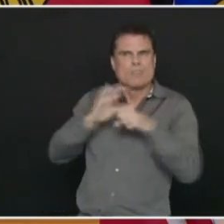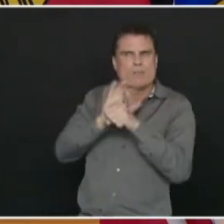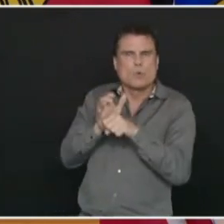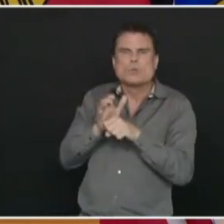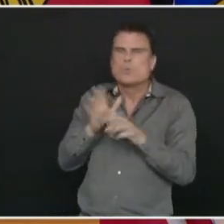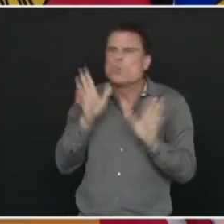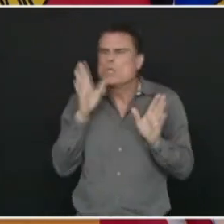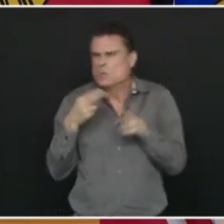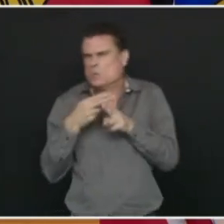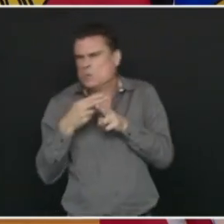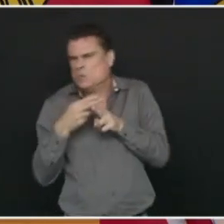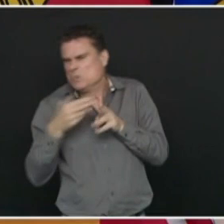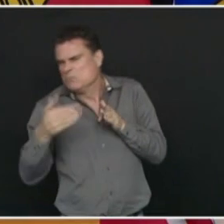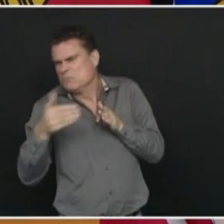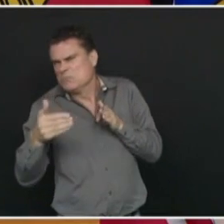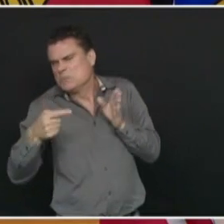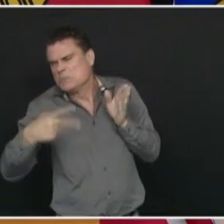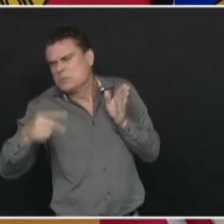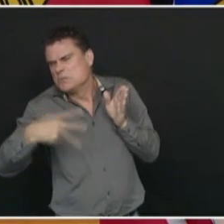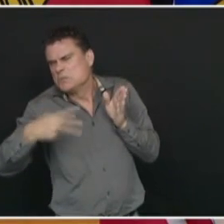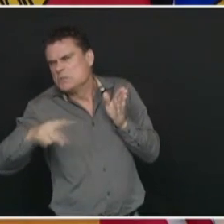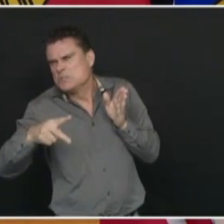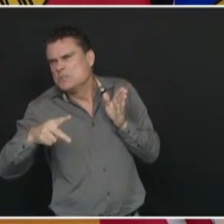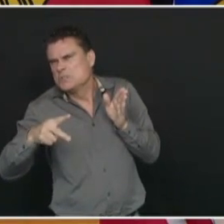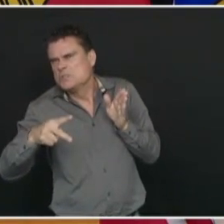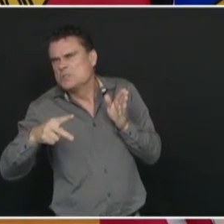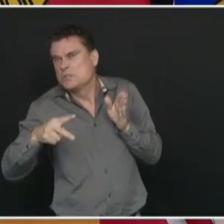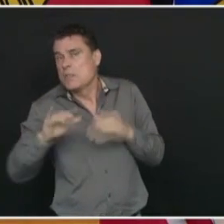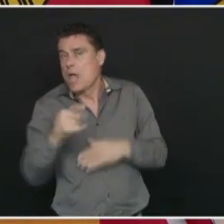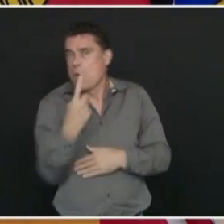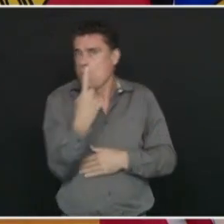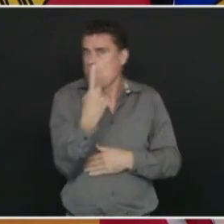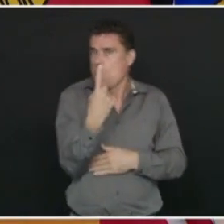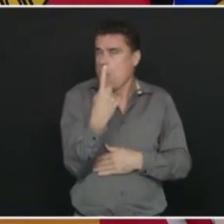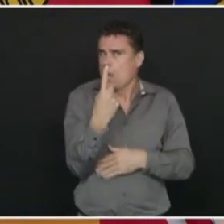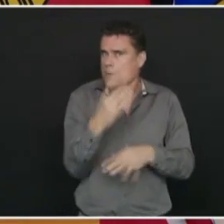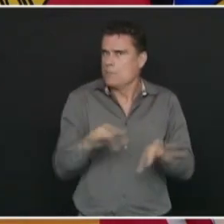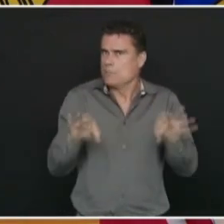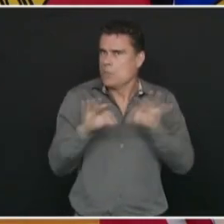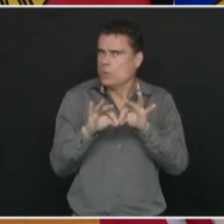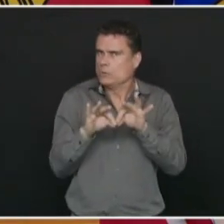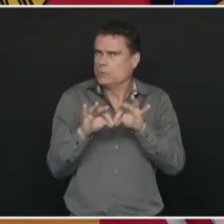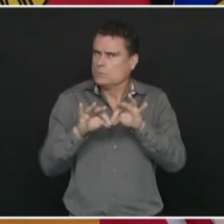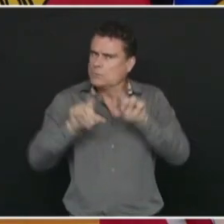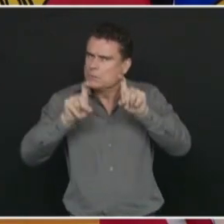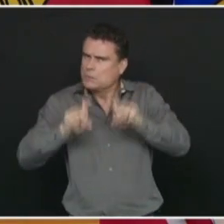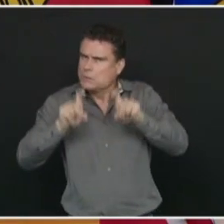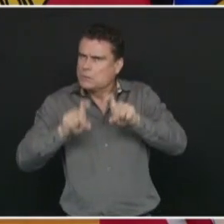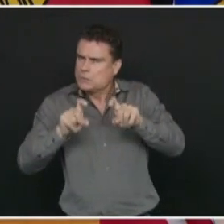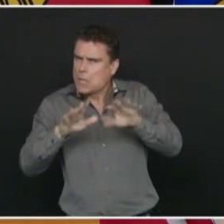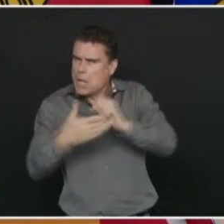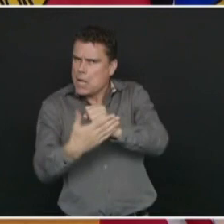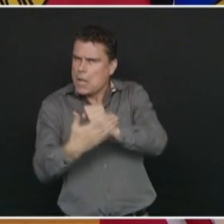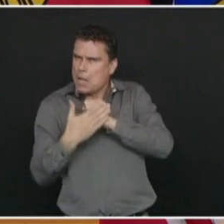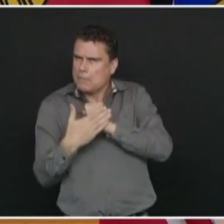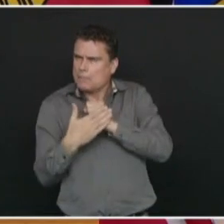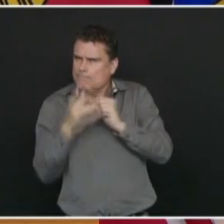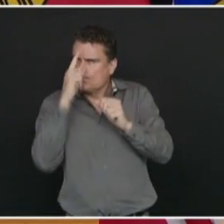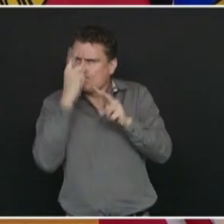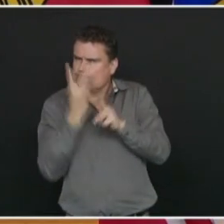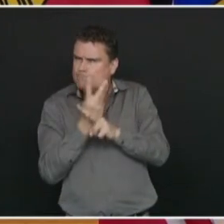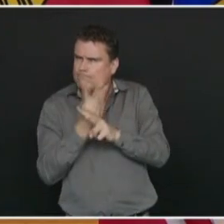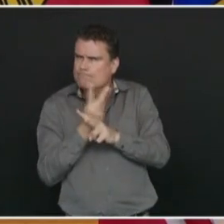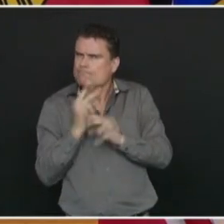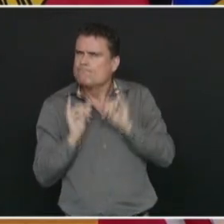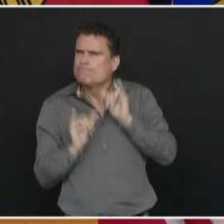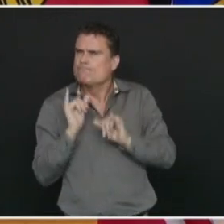that that is driving an increase in infections in the community, but obviously we're watching that carefully to try and better understand